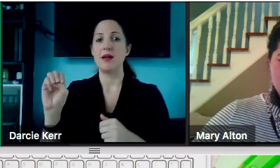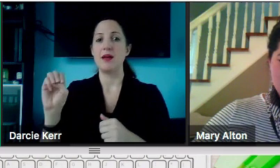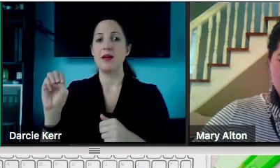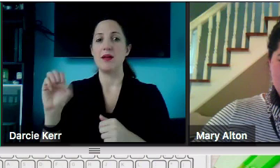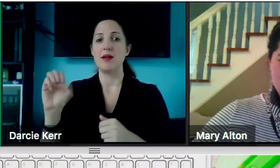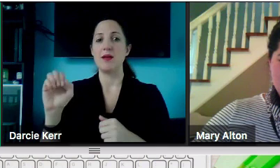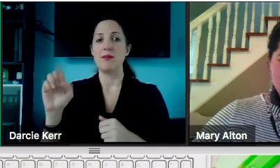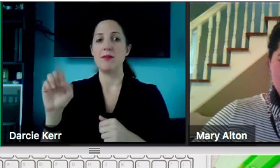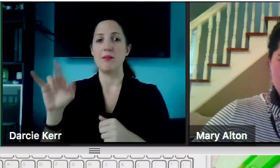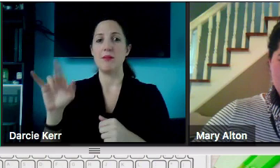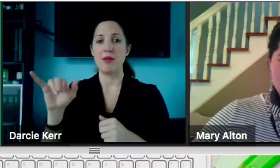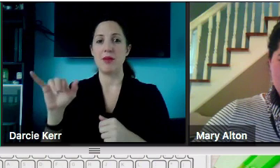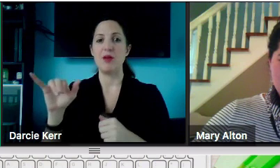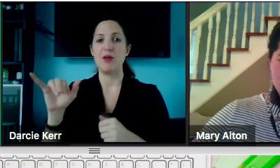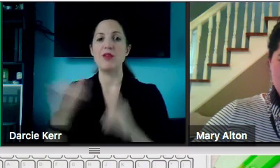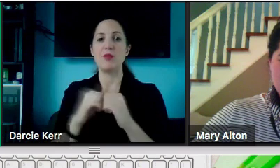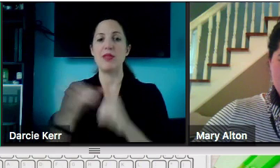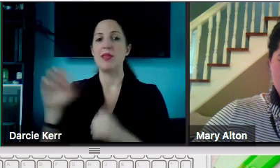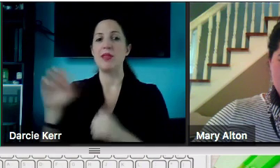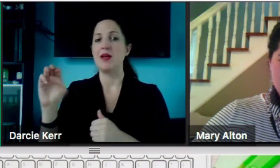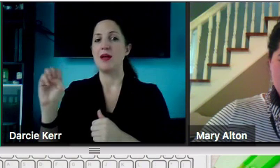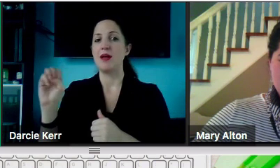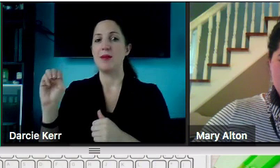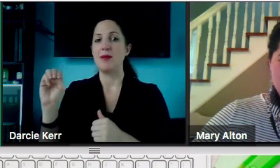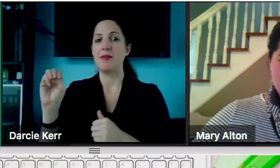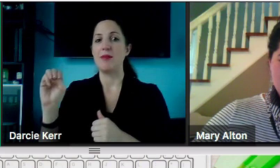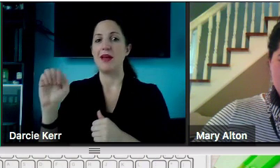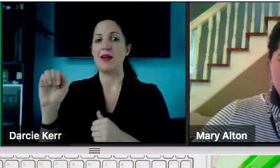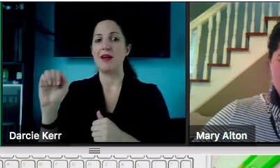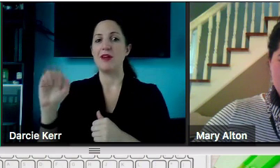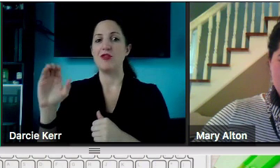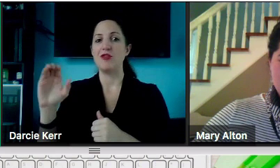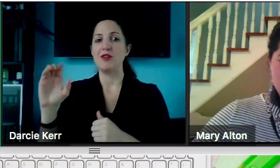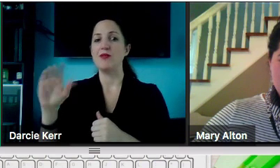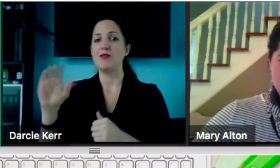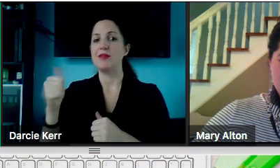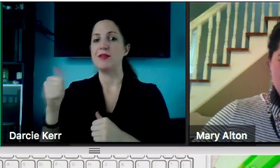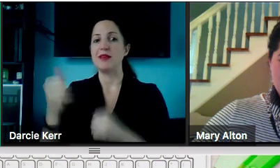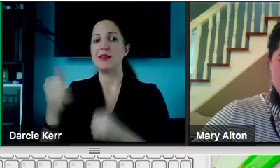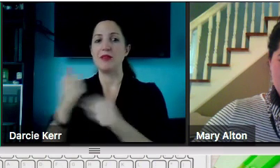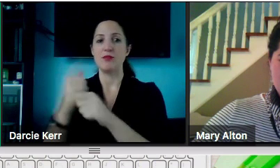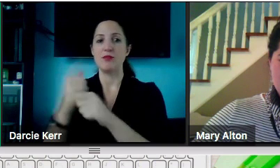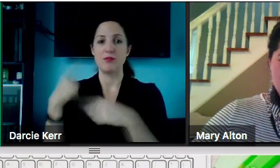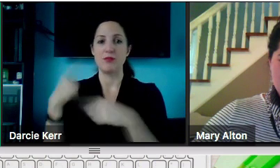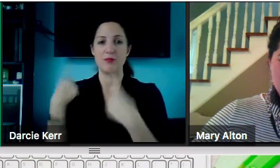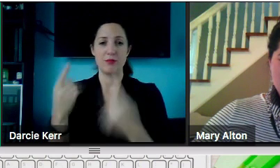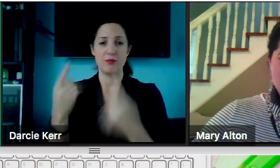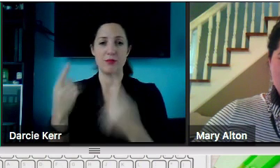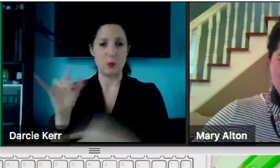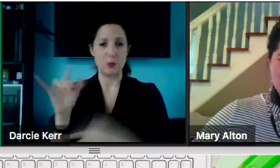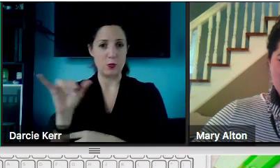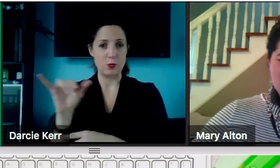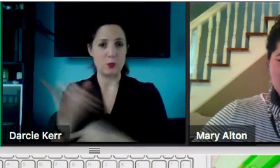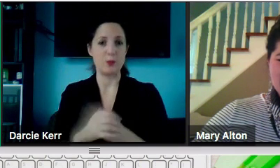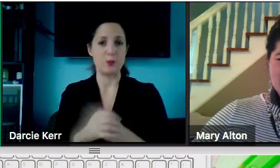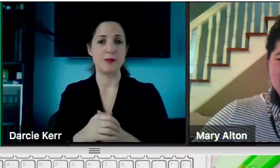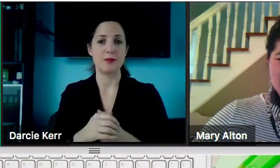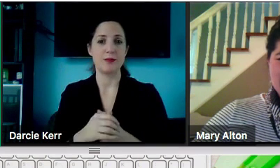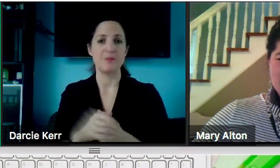10 years now as well, and she's located in New Brunswick as well.